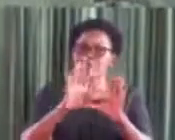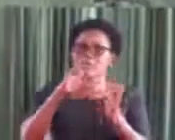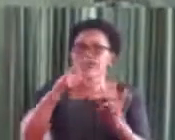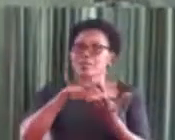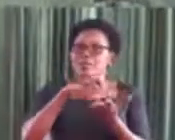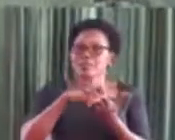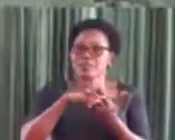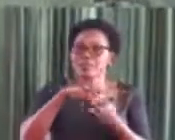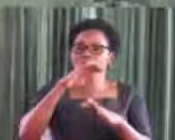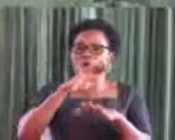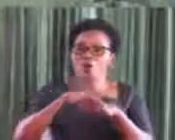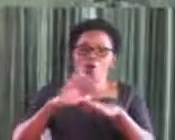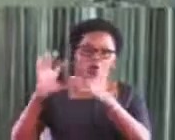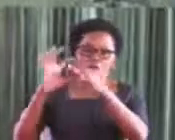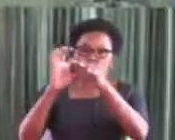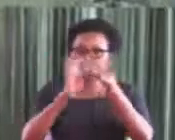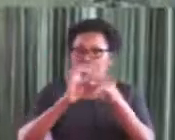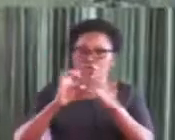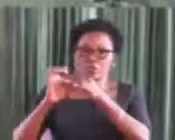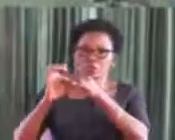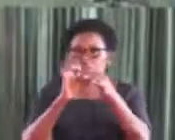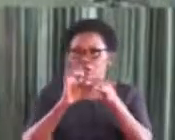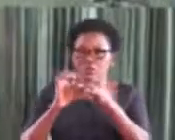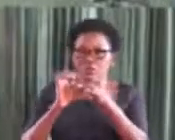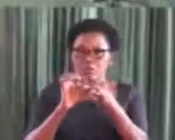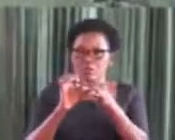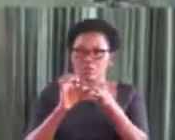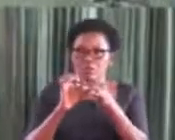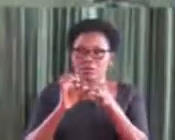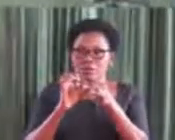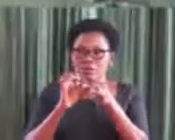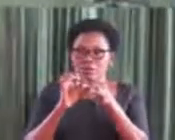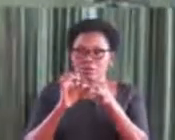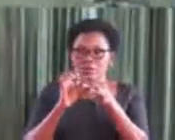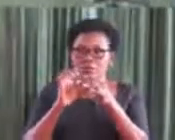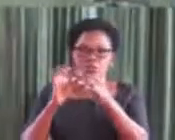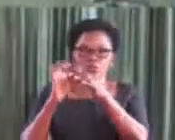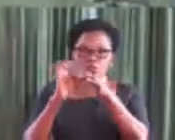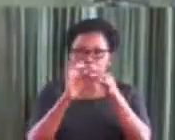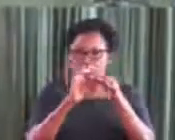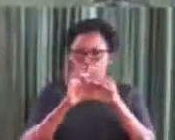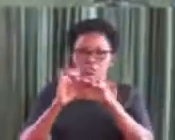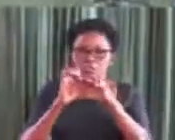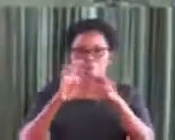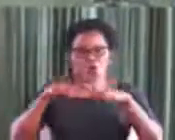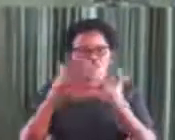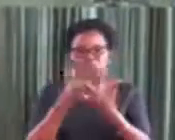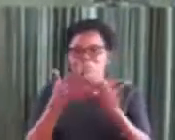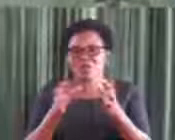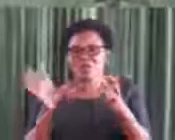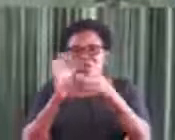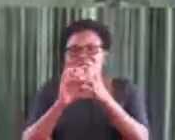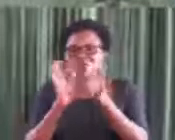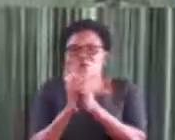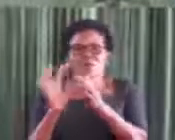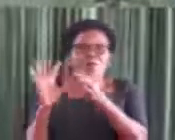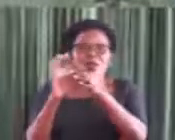on traditions, okay, or something to do with traditions. Would my Lord know